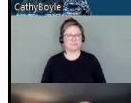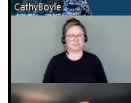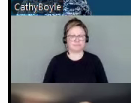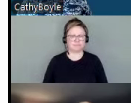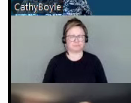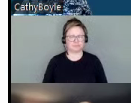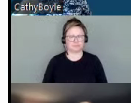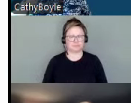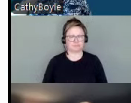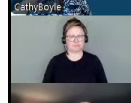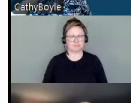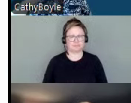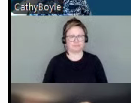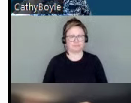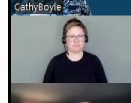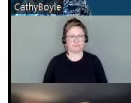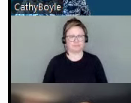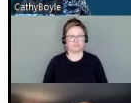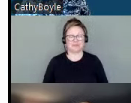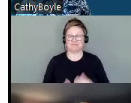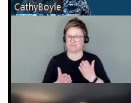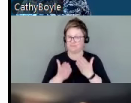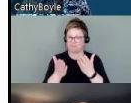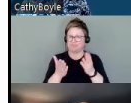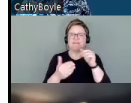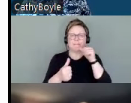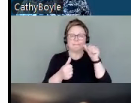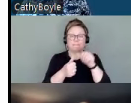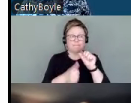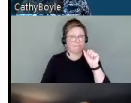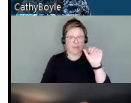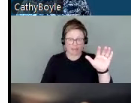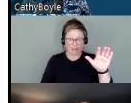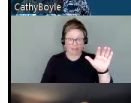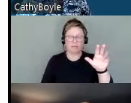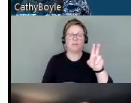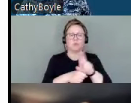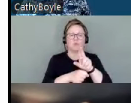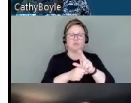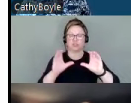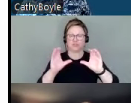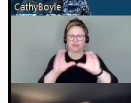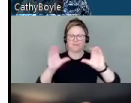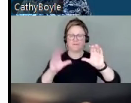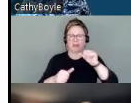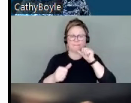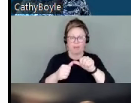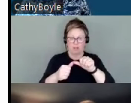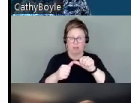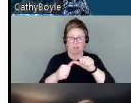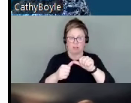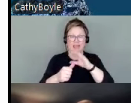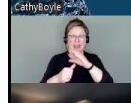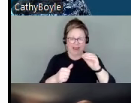And it's a good idea to mail all correspondence, certified mail, and return receipt requested, so you have proof you mailed it and that it